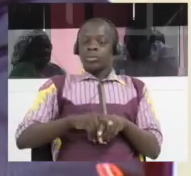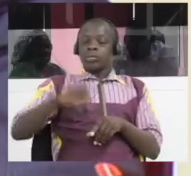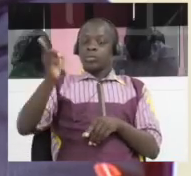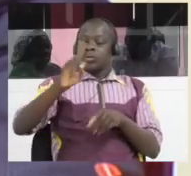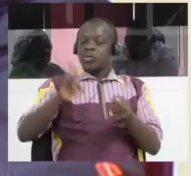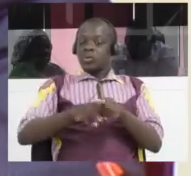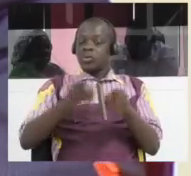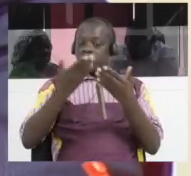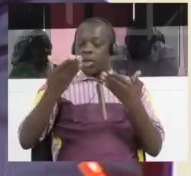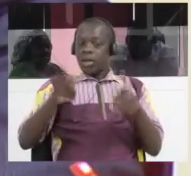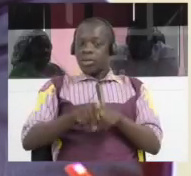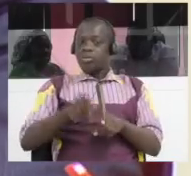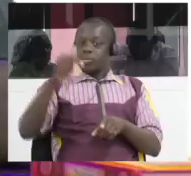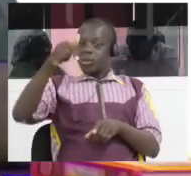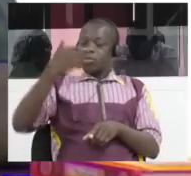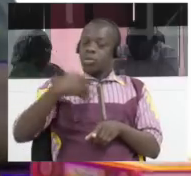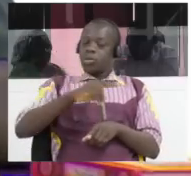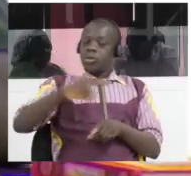commanders of the army?